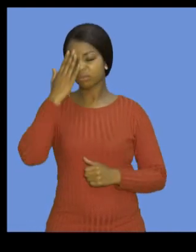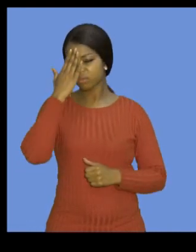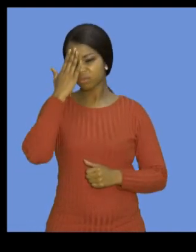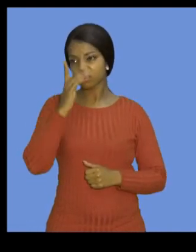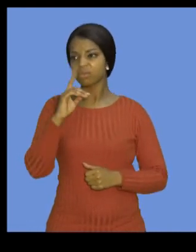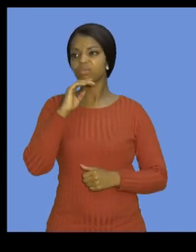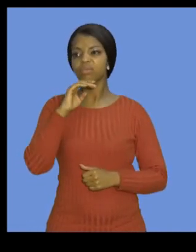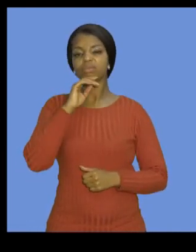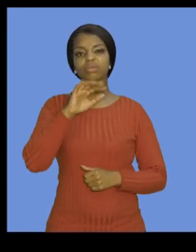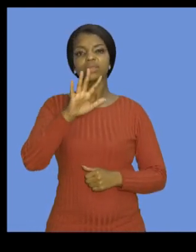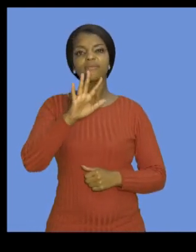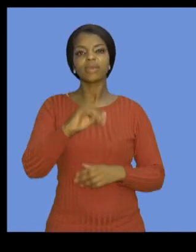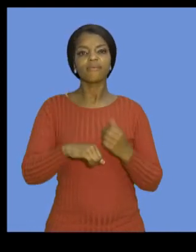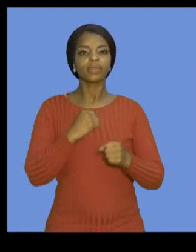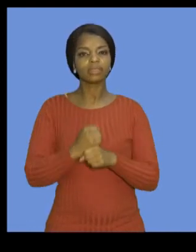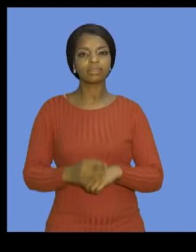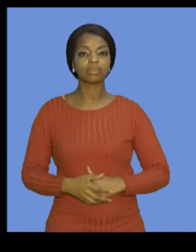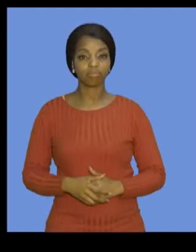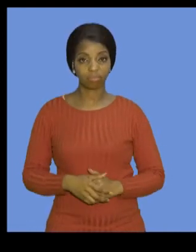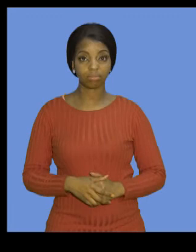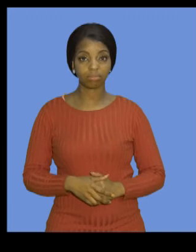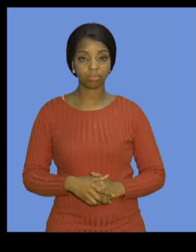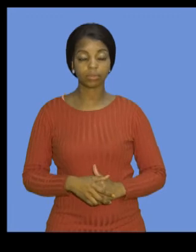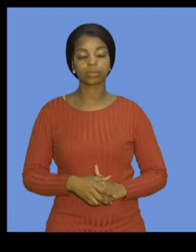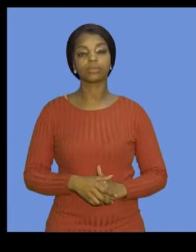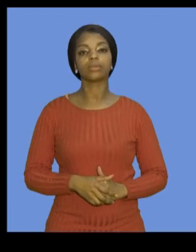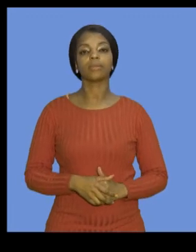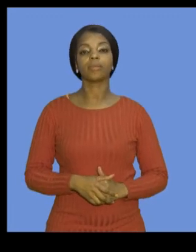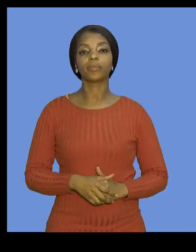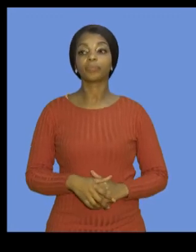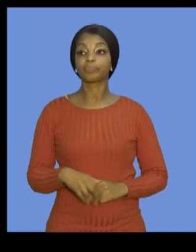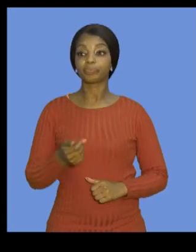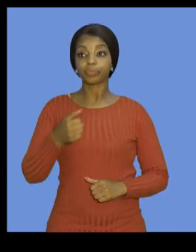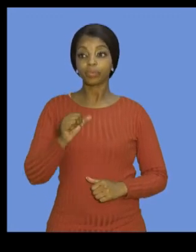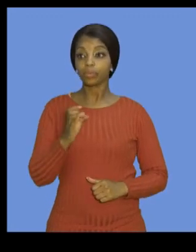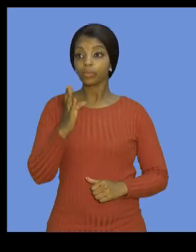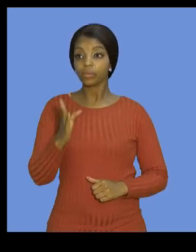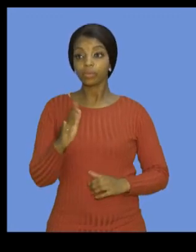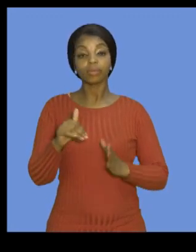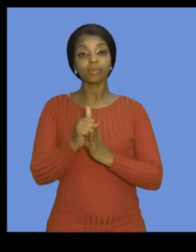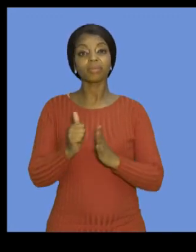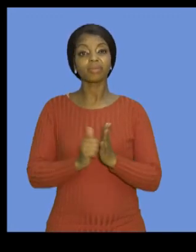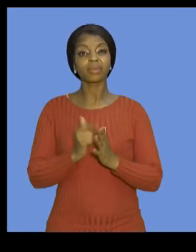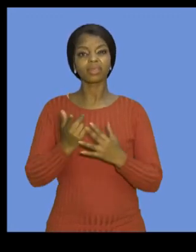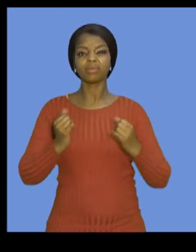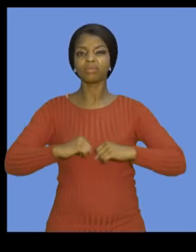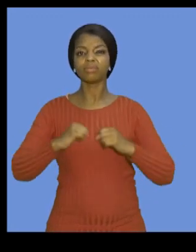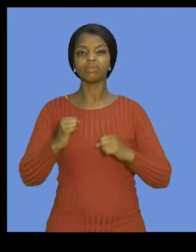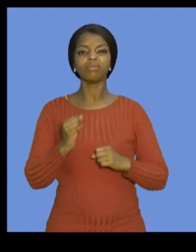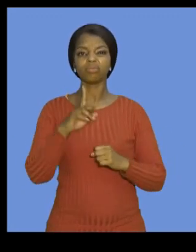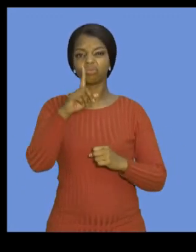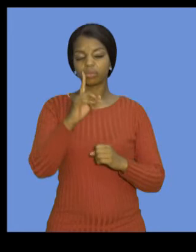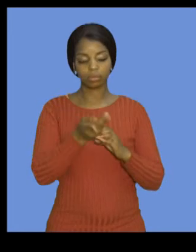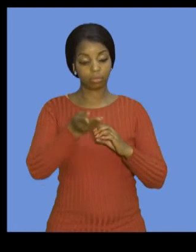5 years, right? So that means 5 years. And then the financing agent agrees to charge an interest